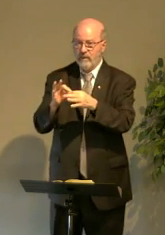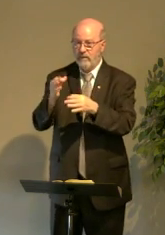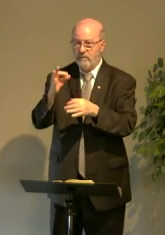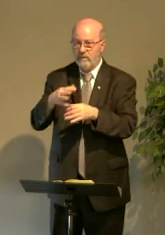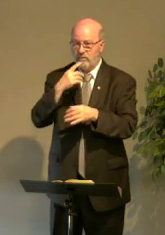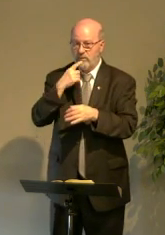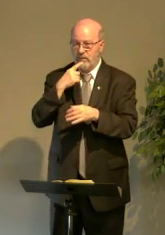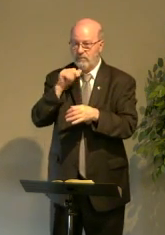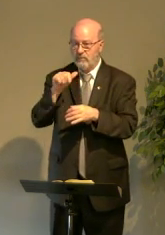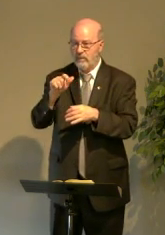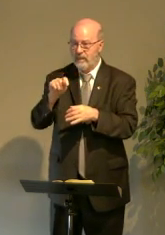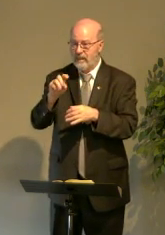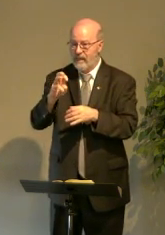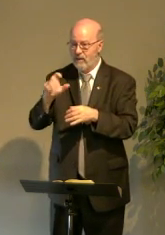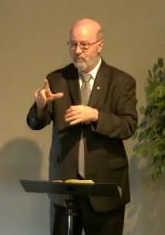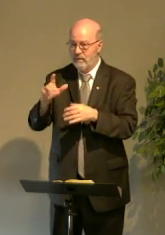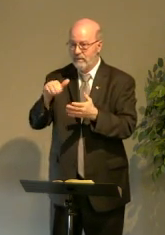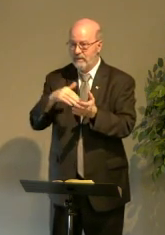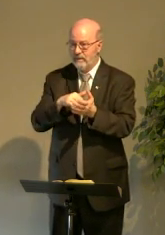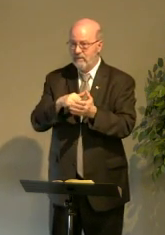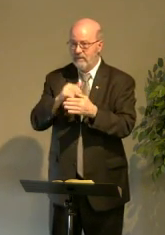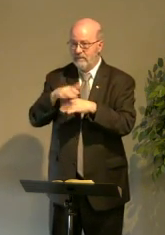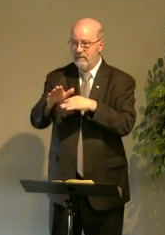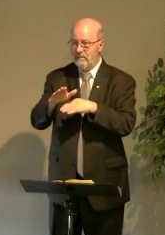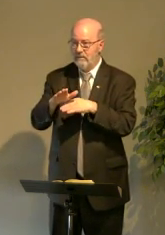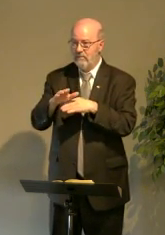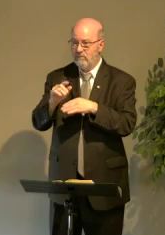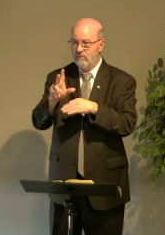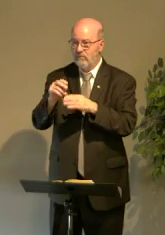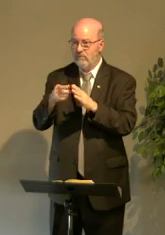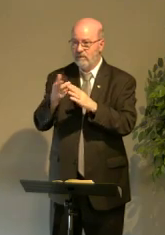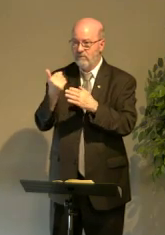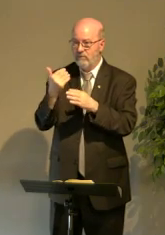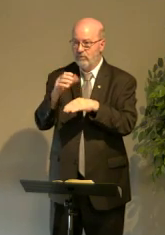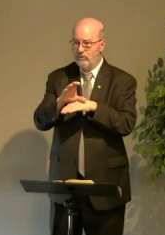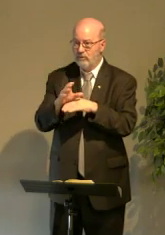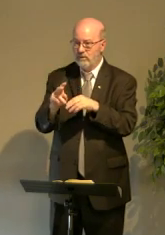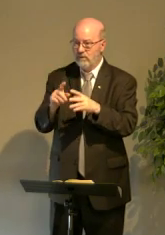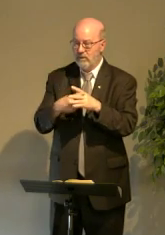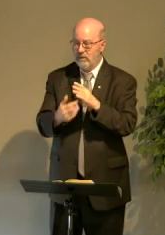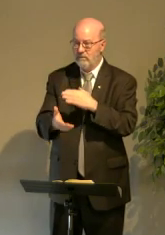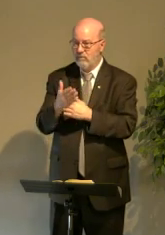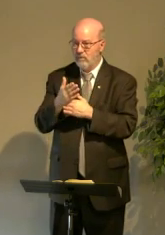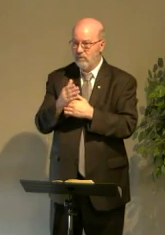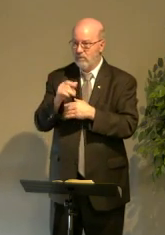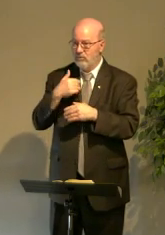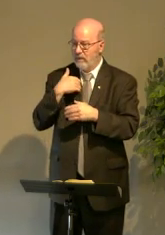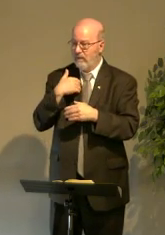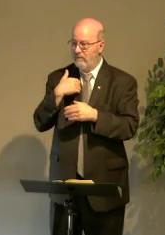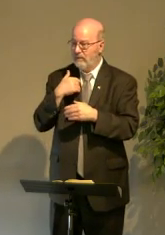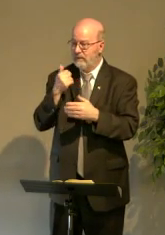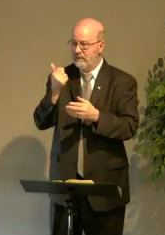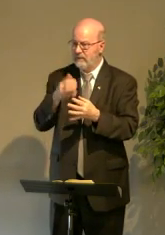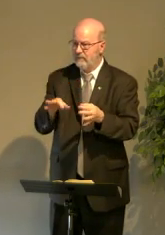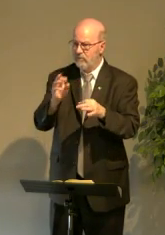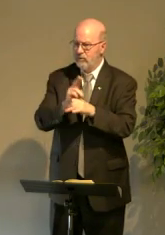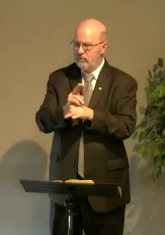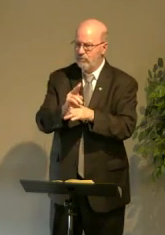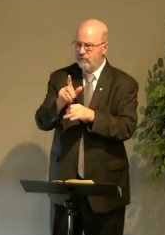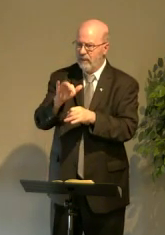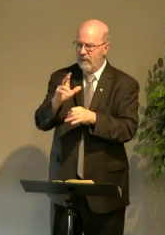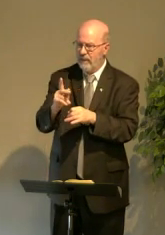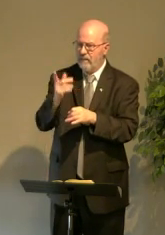mentioned about the Atwell Center, the Formula for Hope, I sent that out like 30 minutes before church started this morning. So you should have it. And it's important you use that